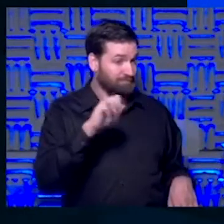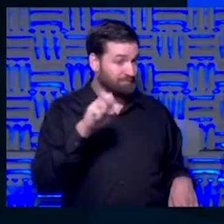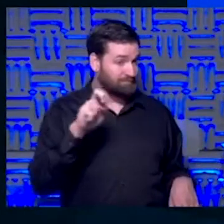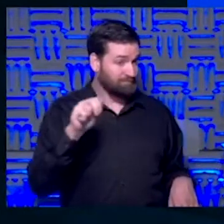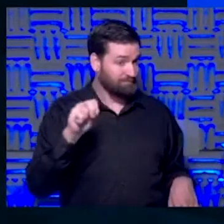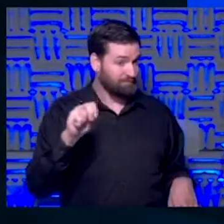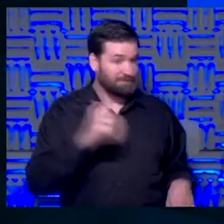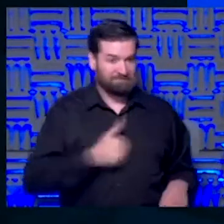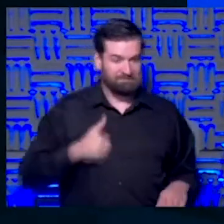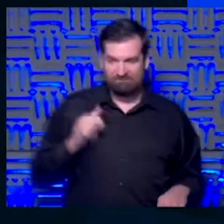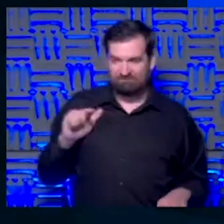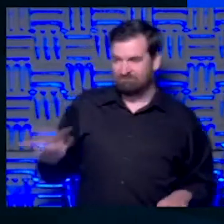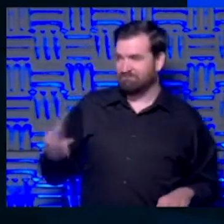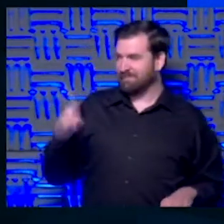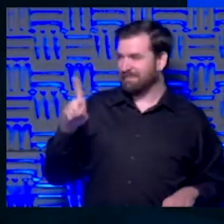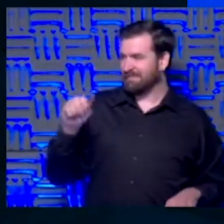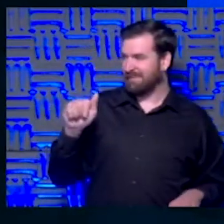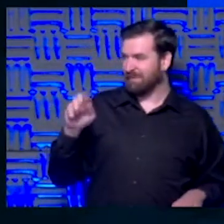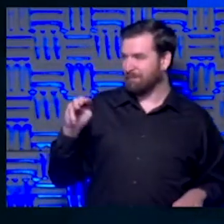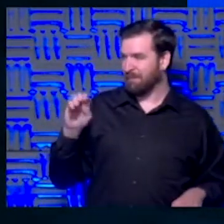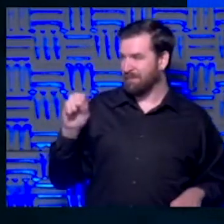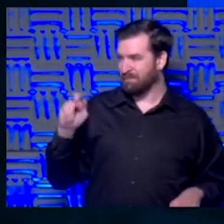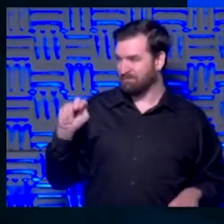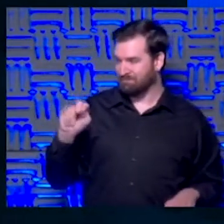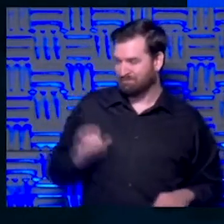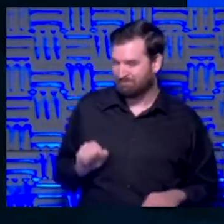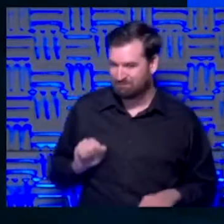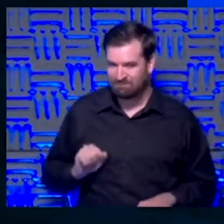Actually, I'm sorry. I'm going to defer to Damon, and I can tag him a little bit.